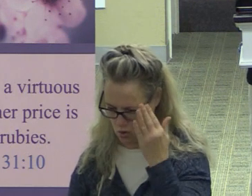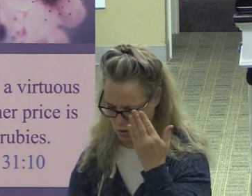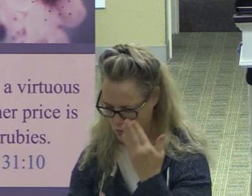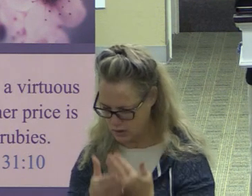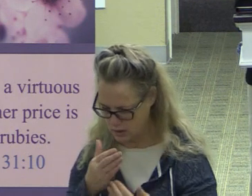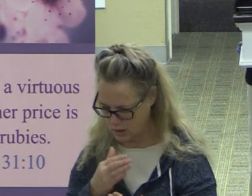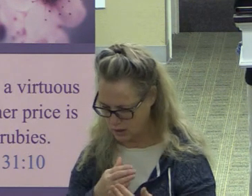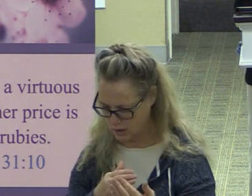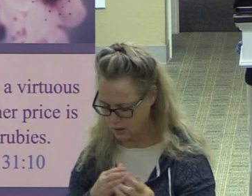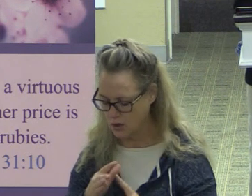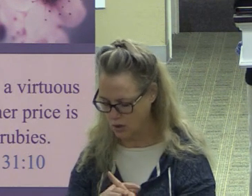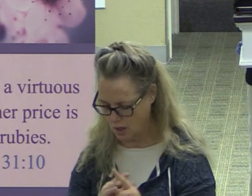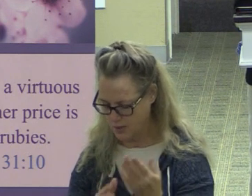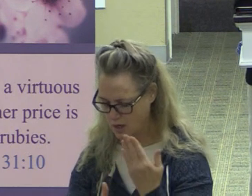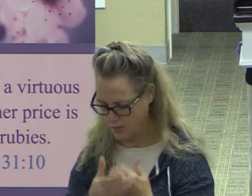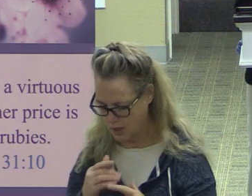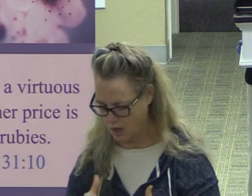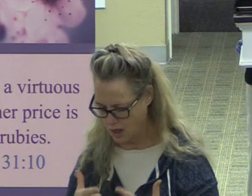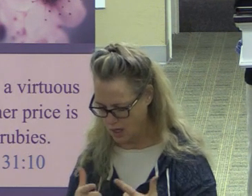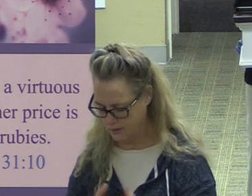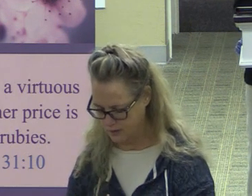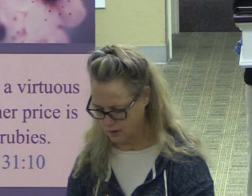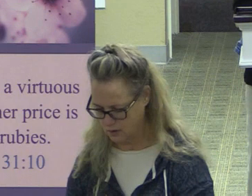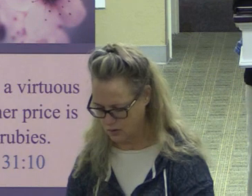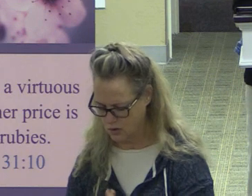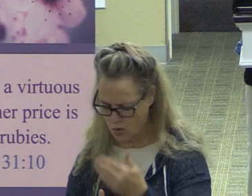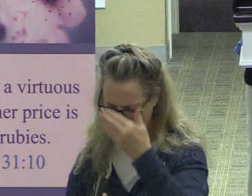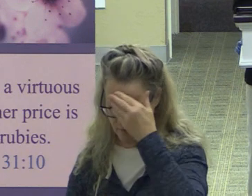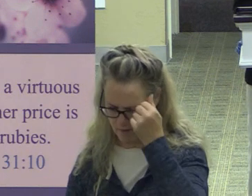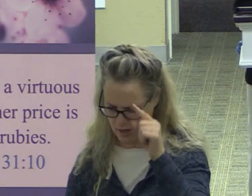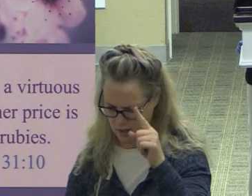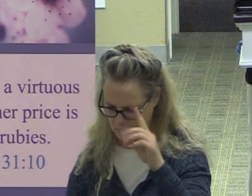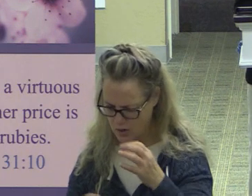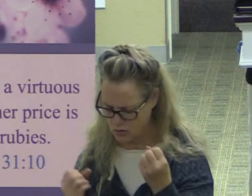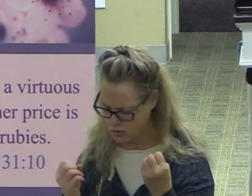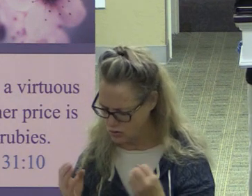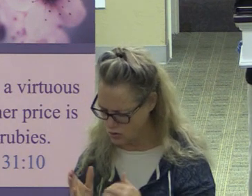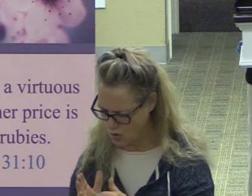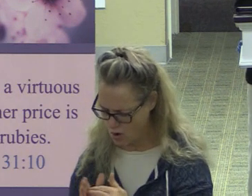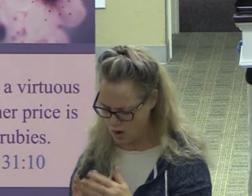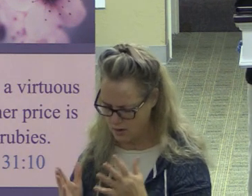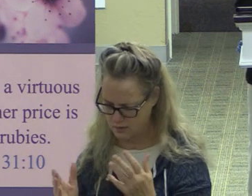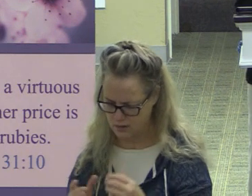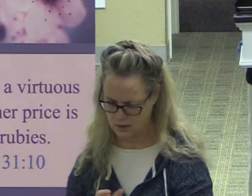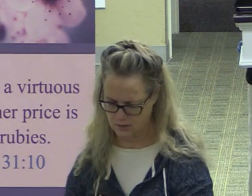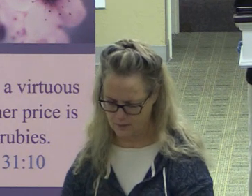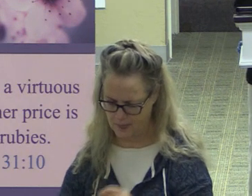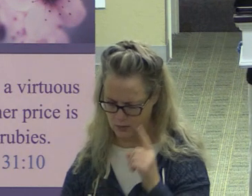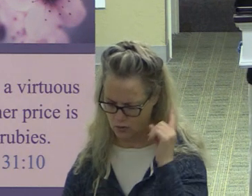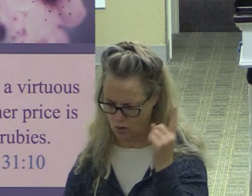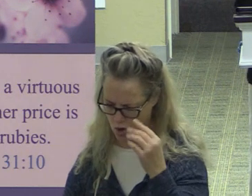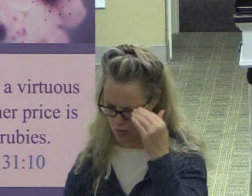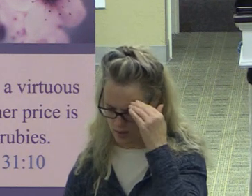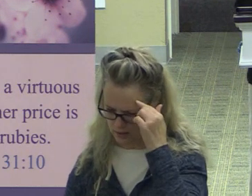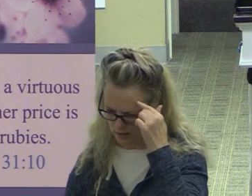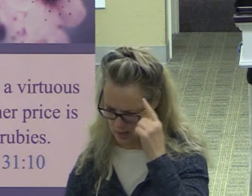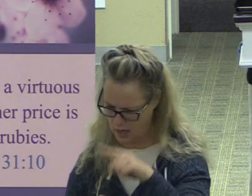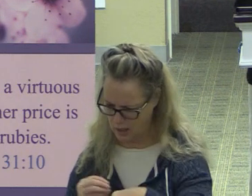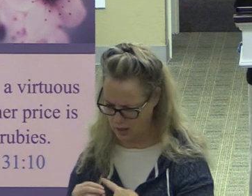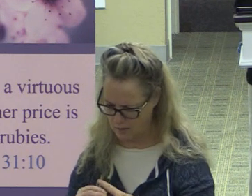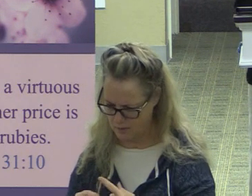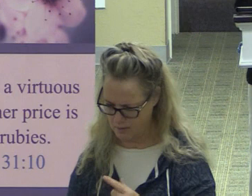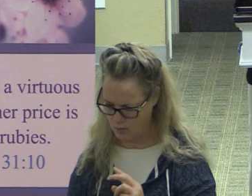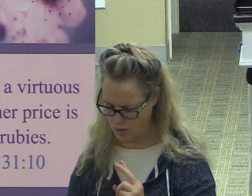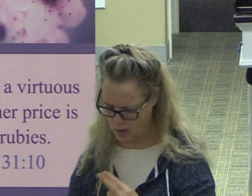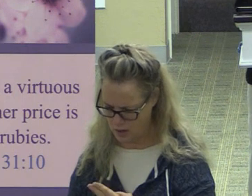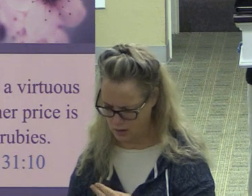lives. Lord, we forget about you so often, but you are always thinking about us. And Lord, I pray that you be with all